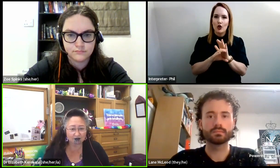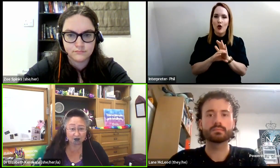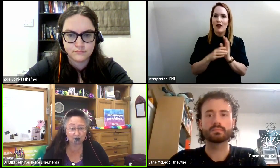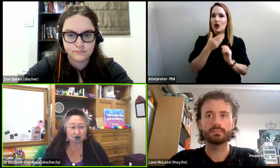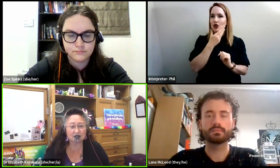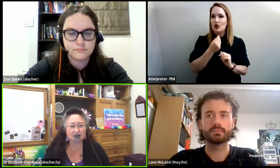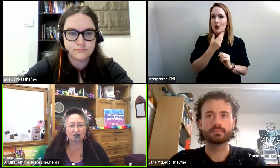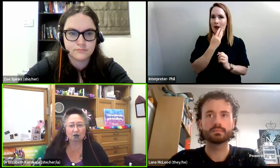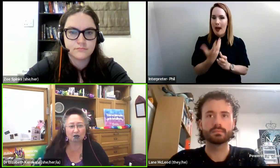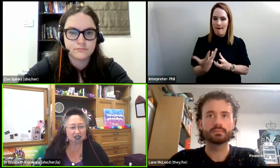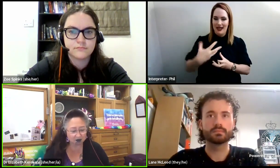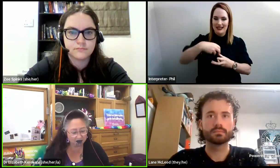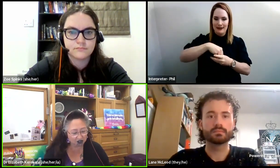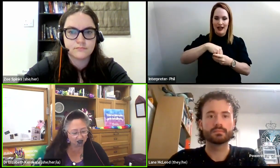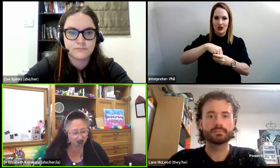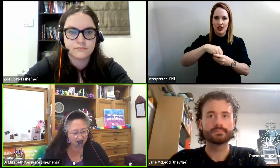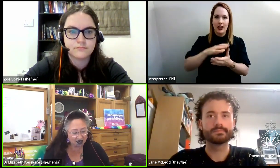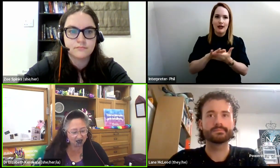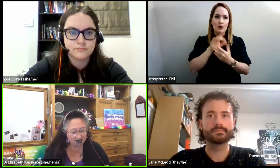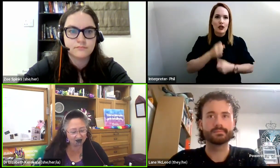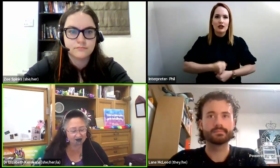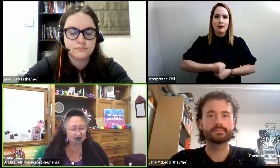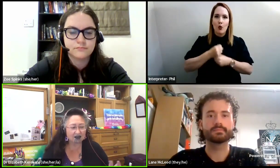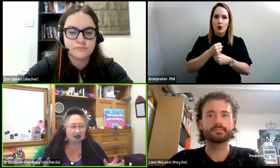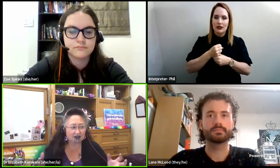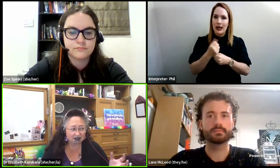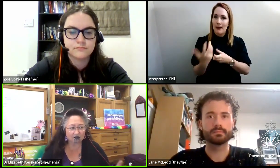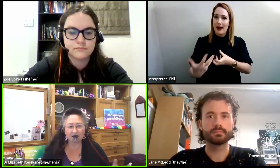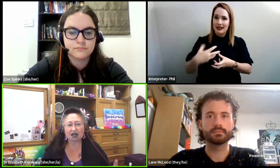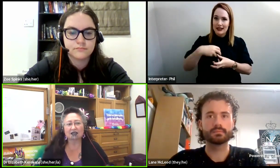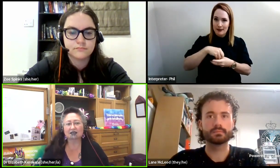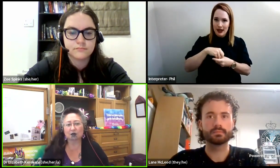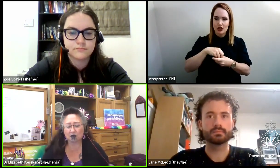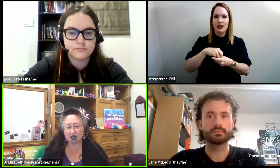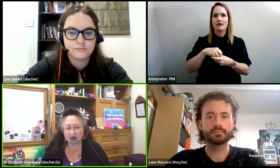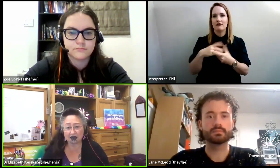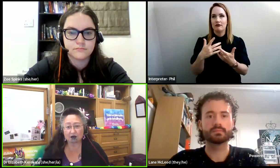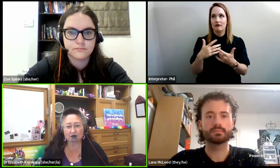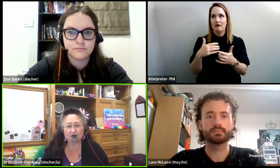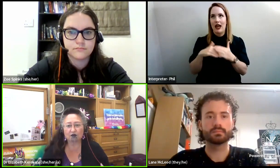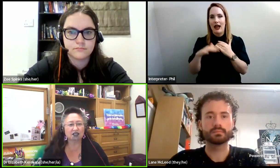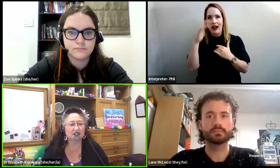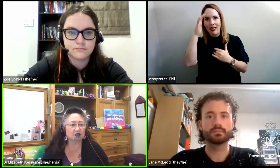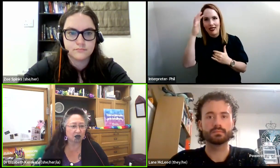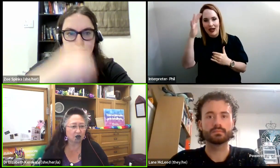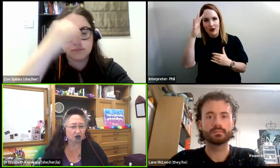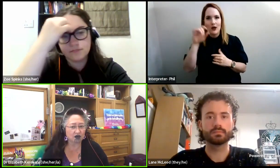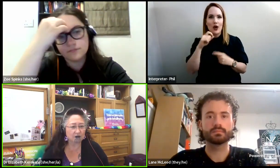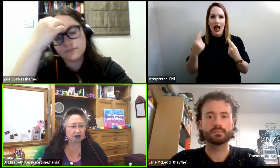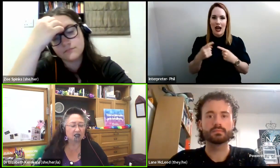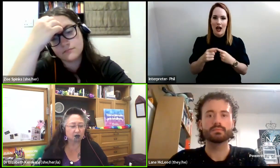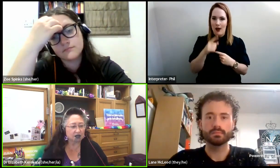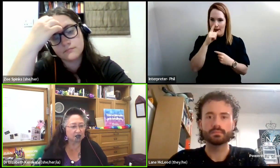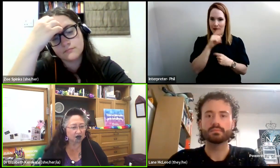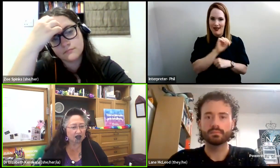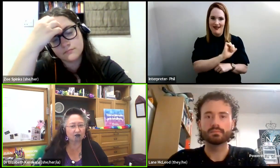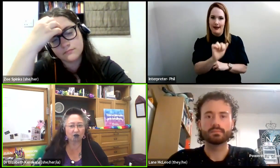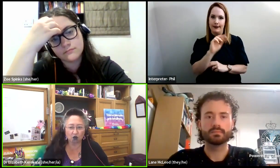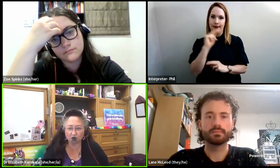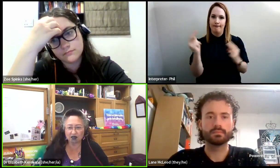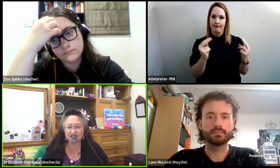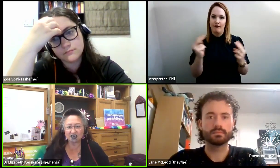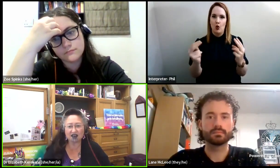and that'll support consumer participation and theoretically in some way allow voices to be heard. So we don't